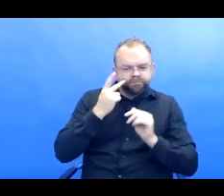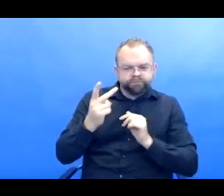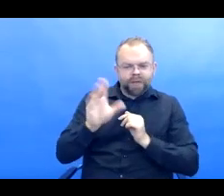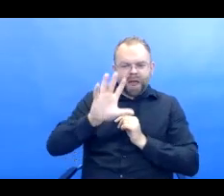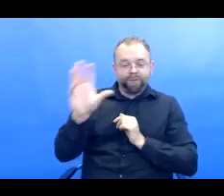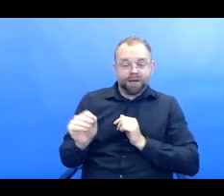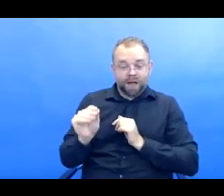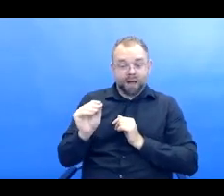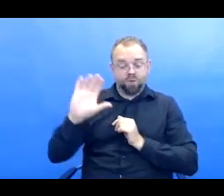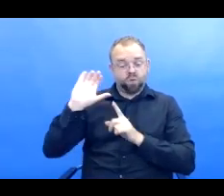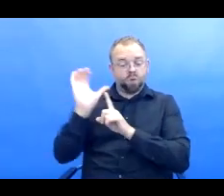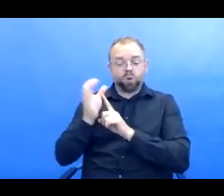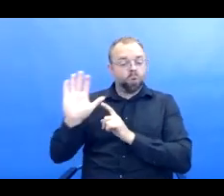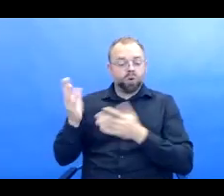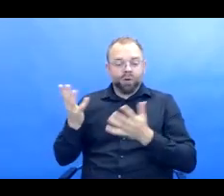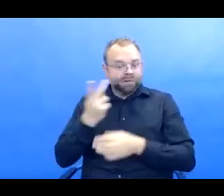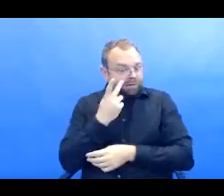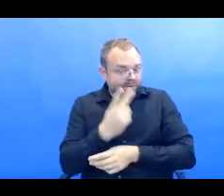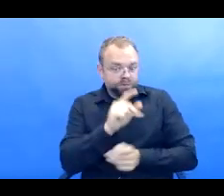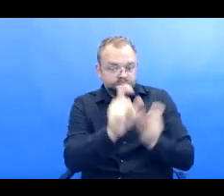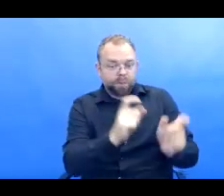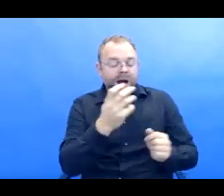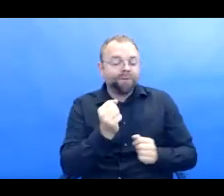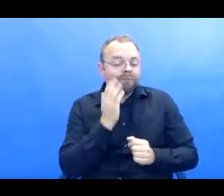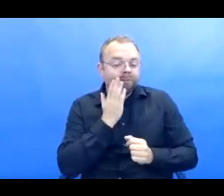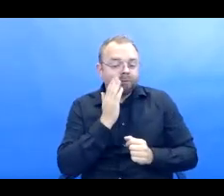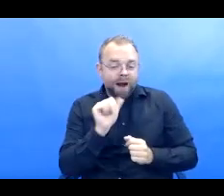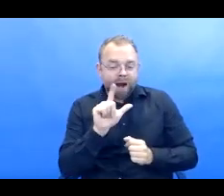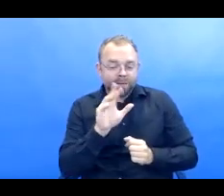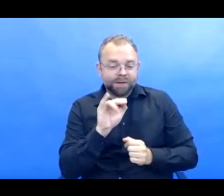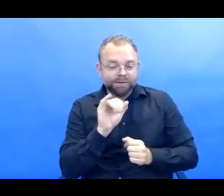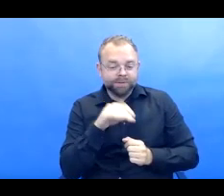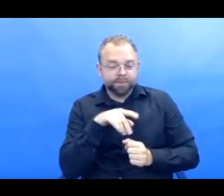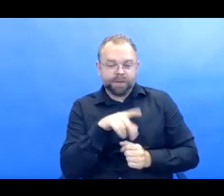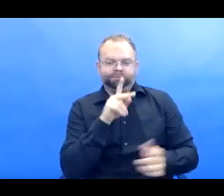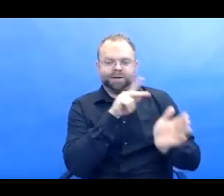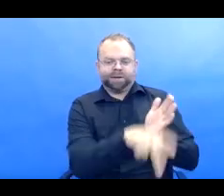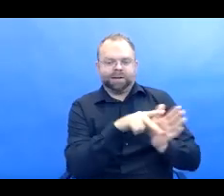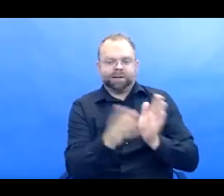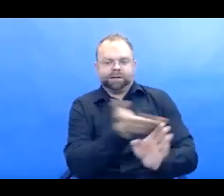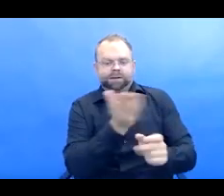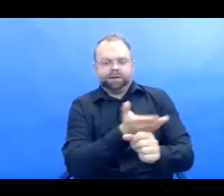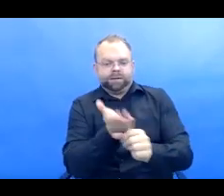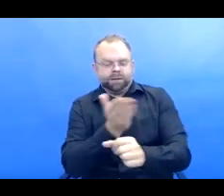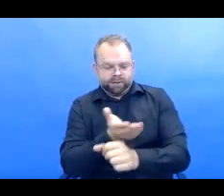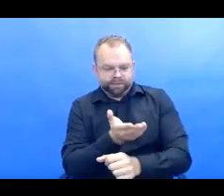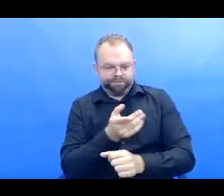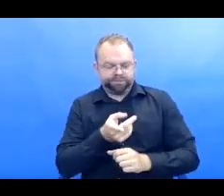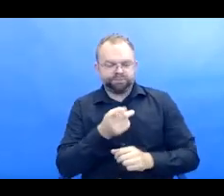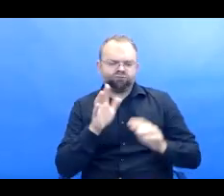the Ministry of Labor and Social Protection, under the State Department of Social Protection in the Social Development